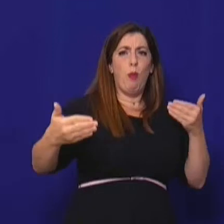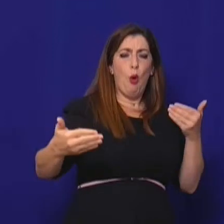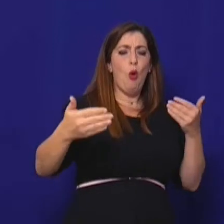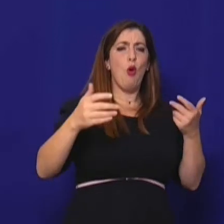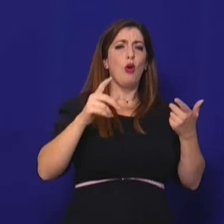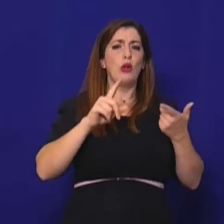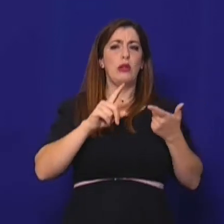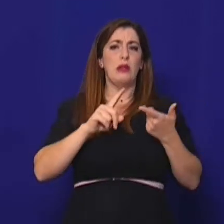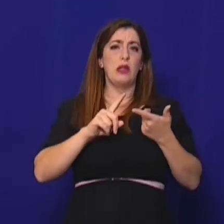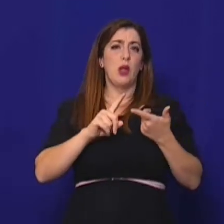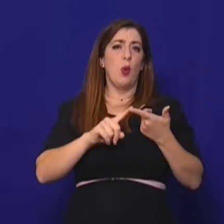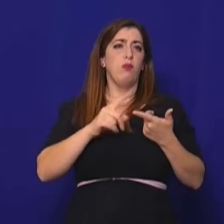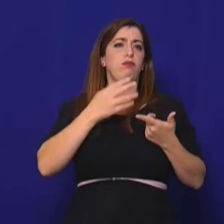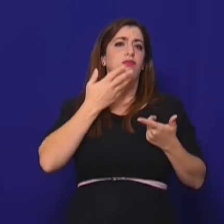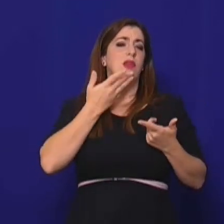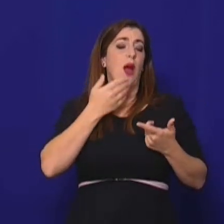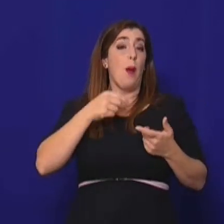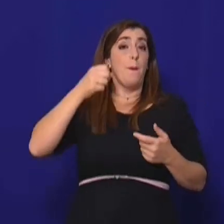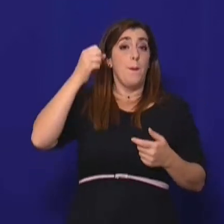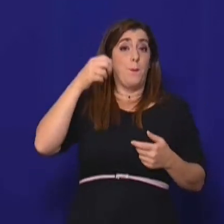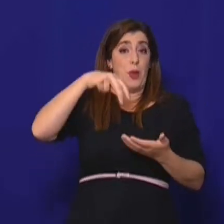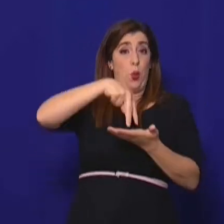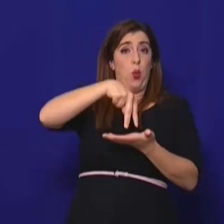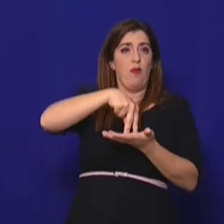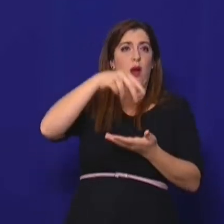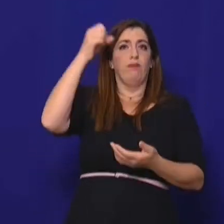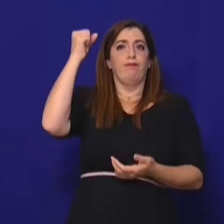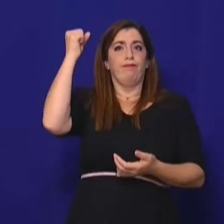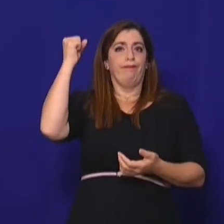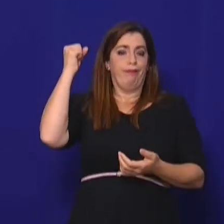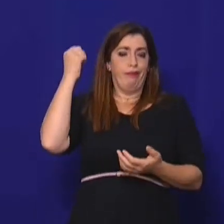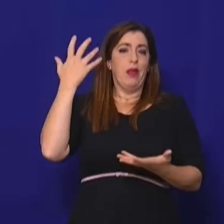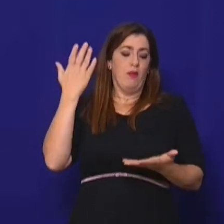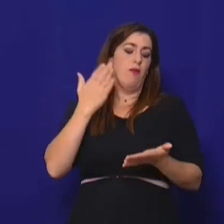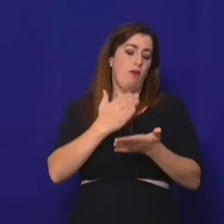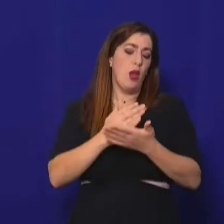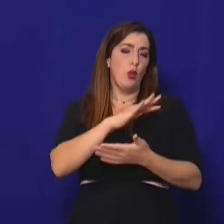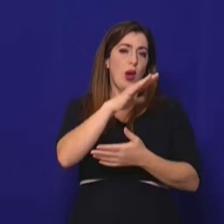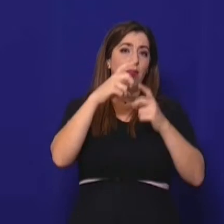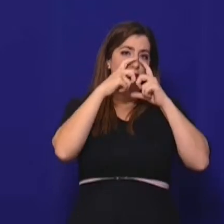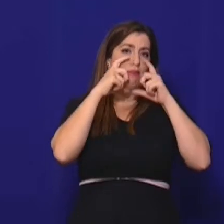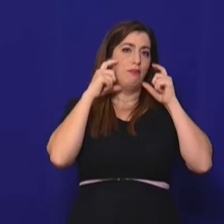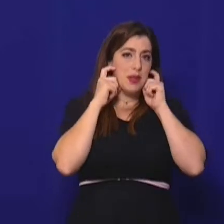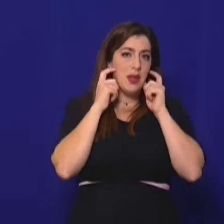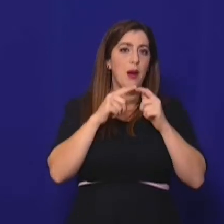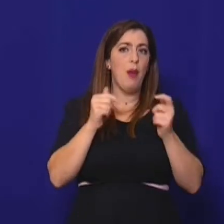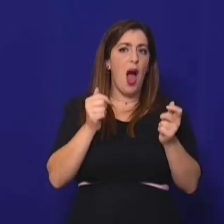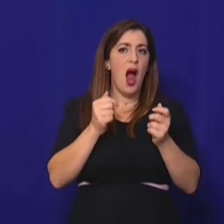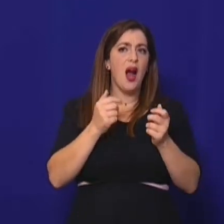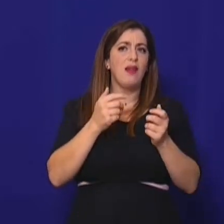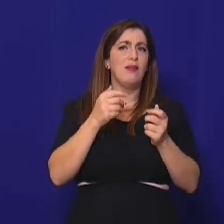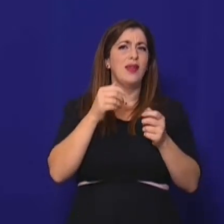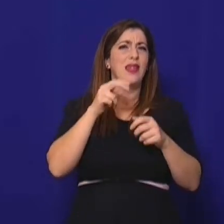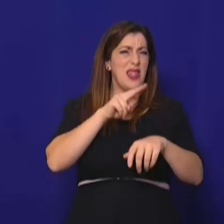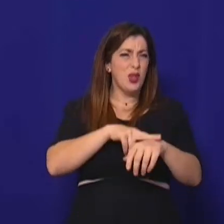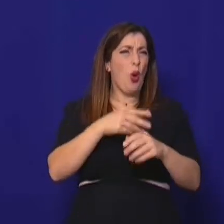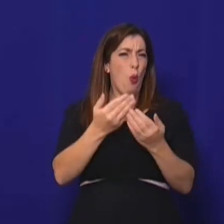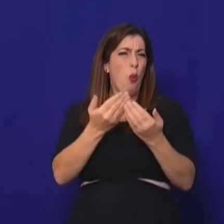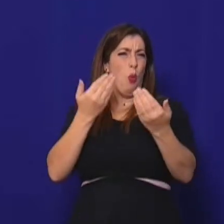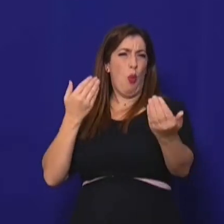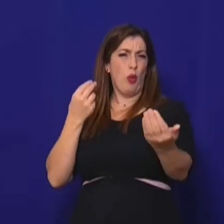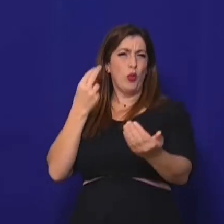verament id-distanzi meħtieġa. Orrejt kulħadd ikun libes il-maskra, però id-distanzi ma nafx kemm qegħdin hemmhekk. X'qed